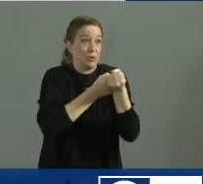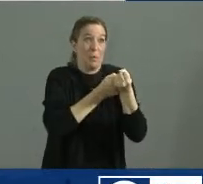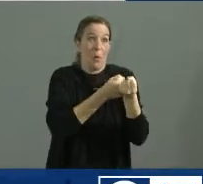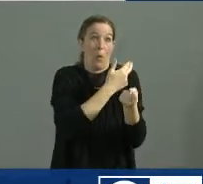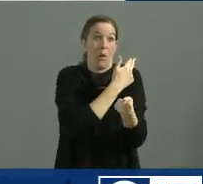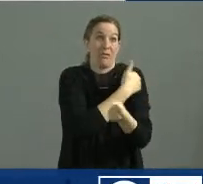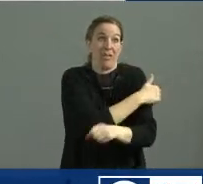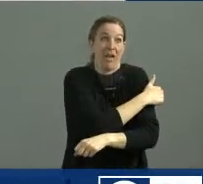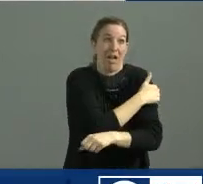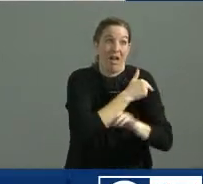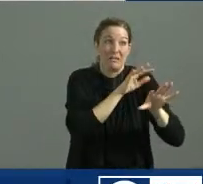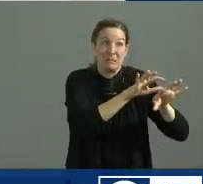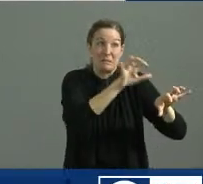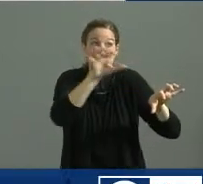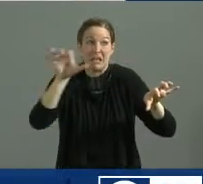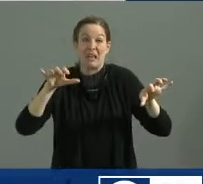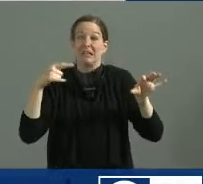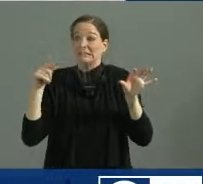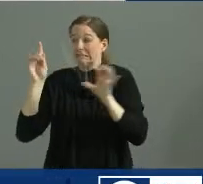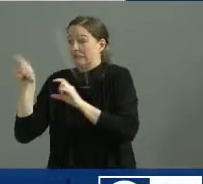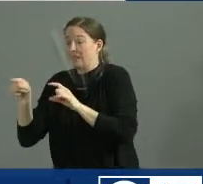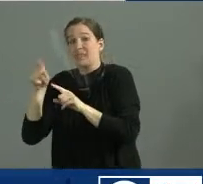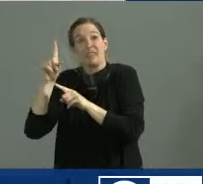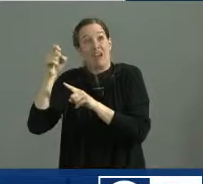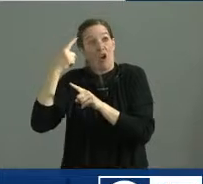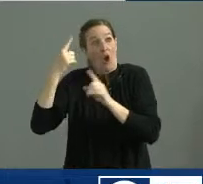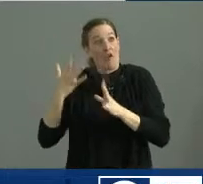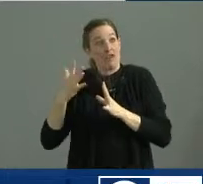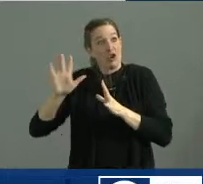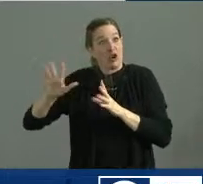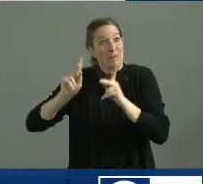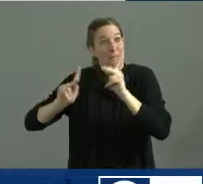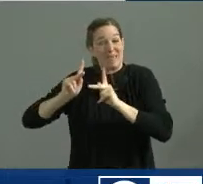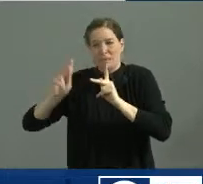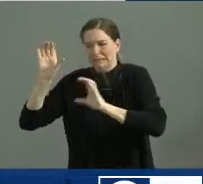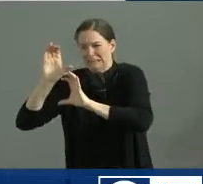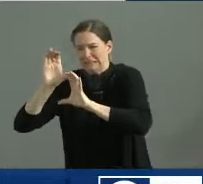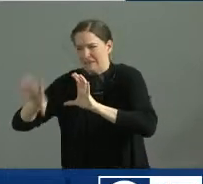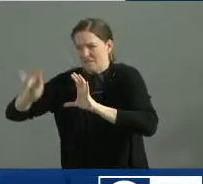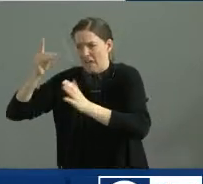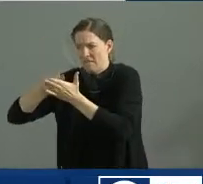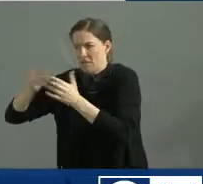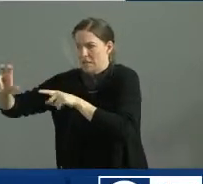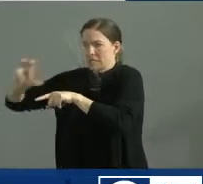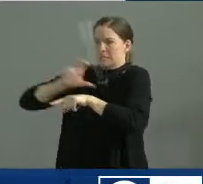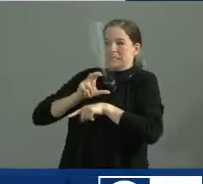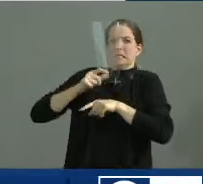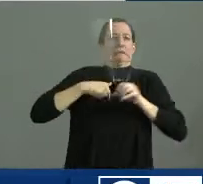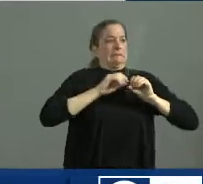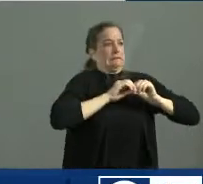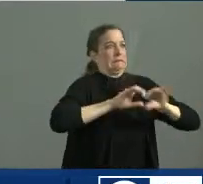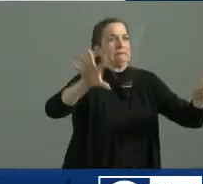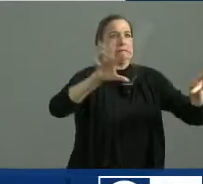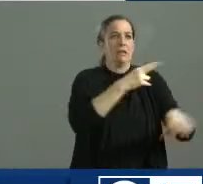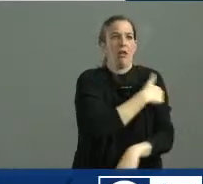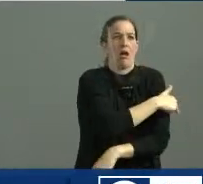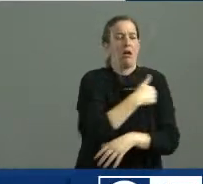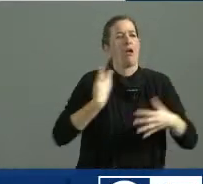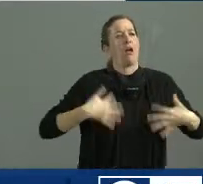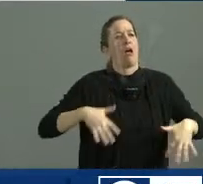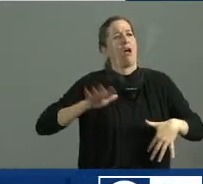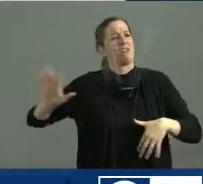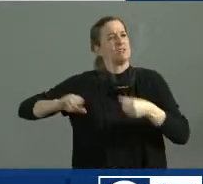for me, and we are able to get it out to them. So the support is incredible. You know, and this really was